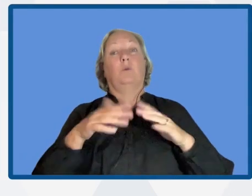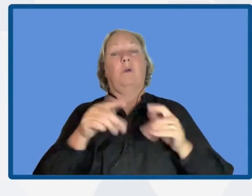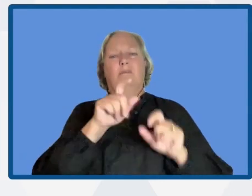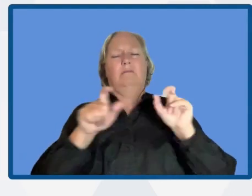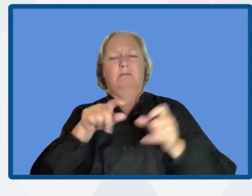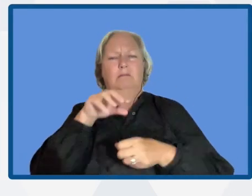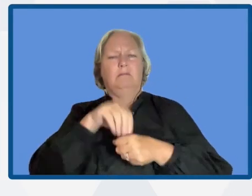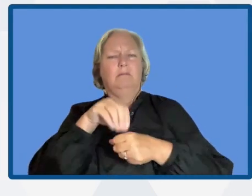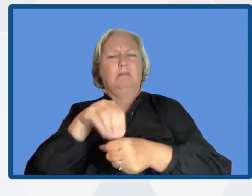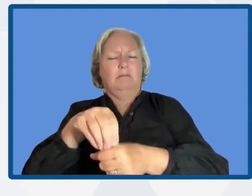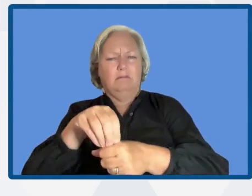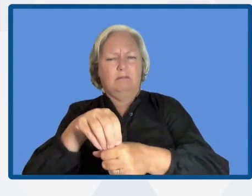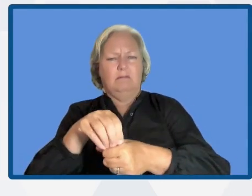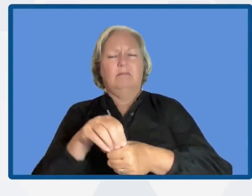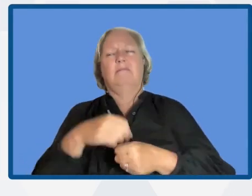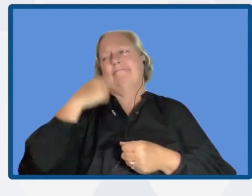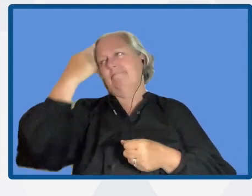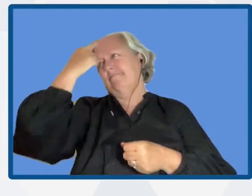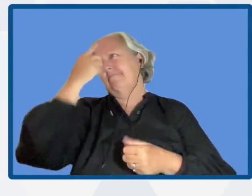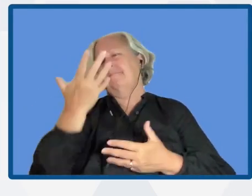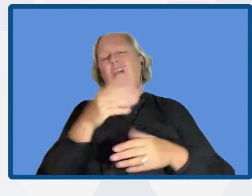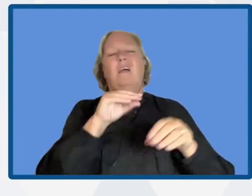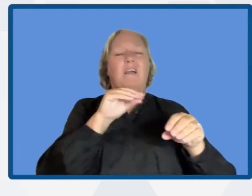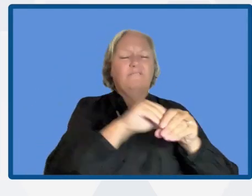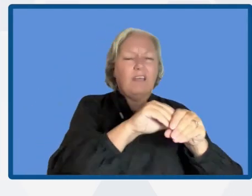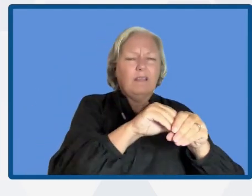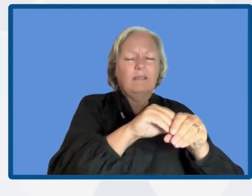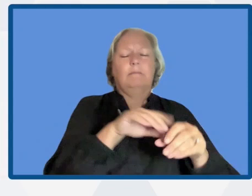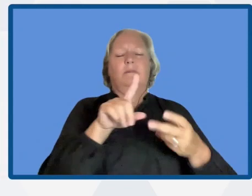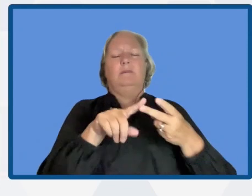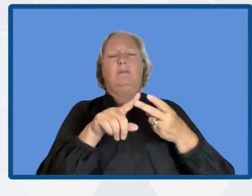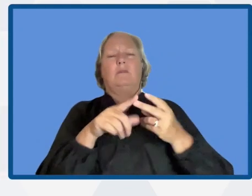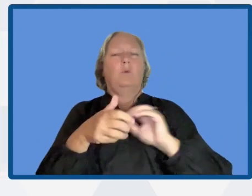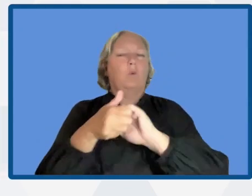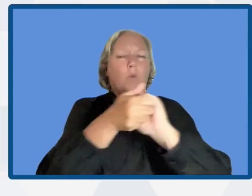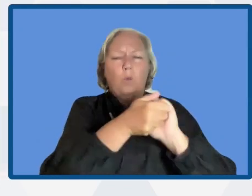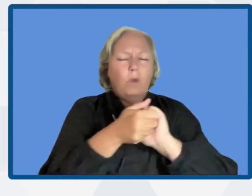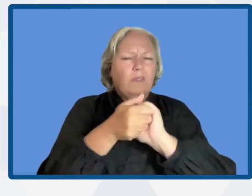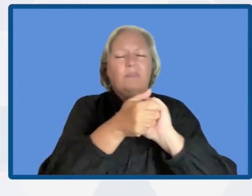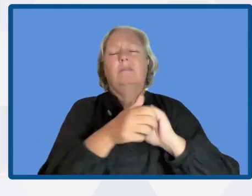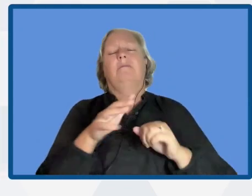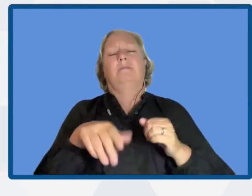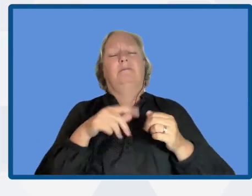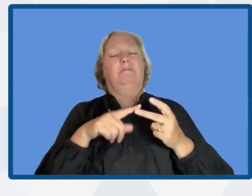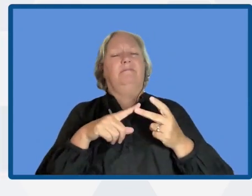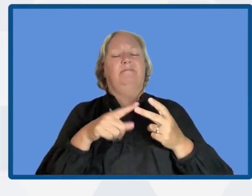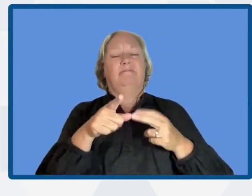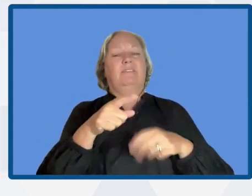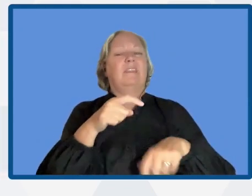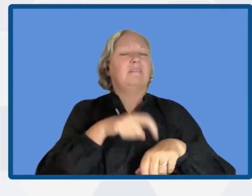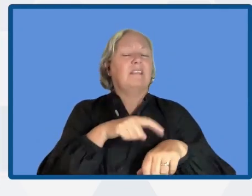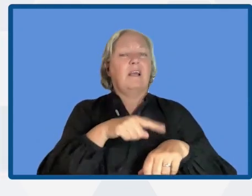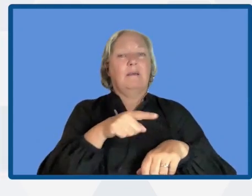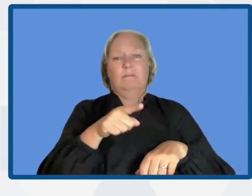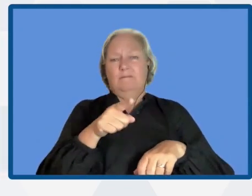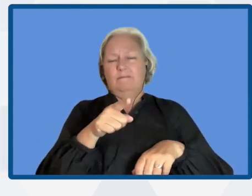in terms of investments, organization, during the time frame between the issuance of